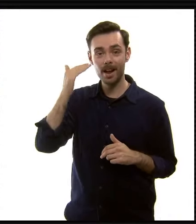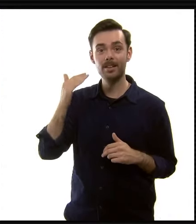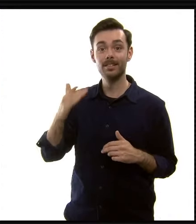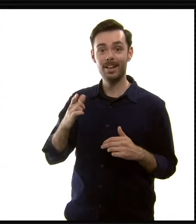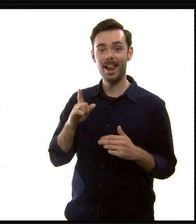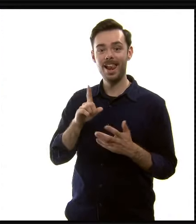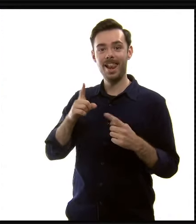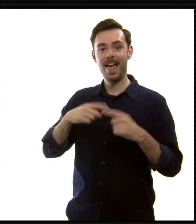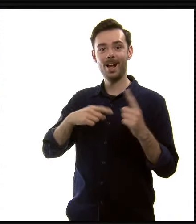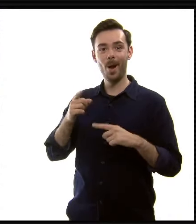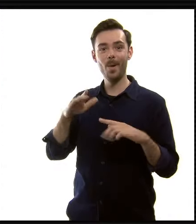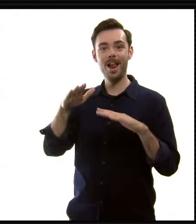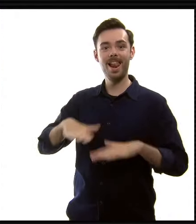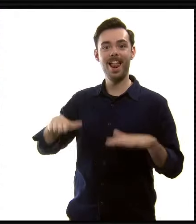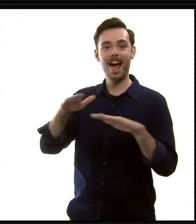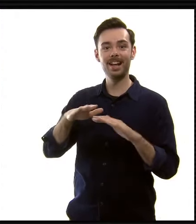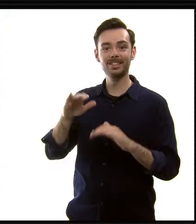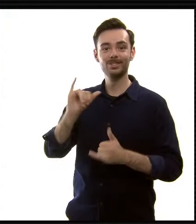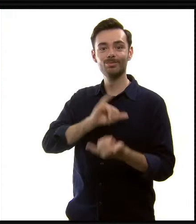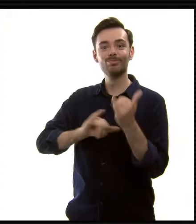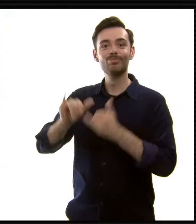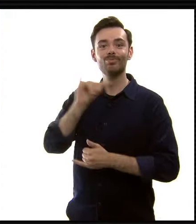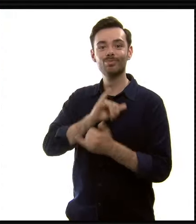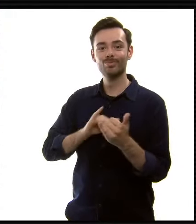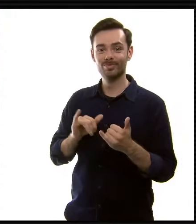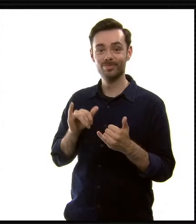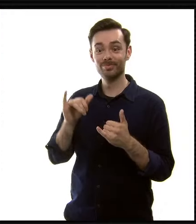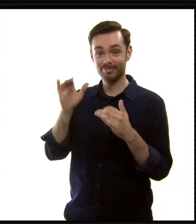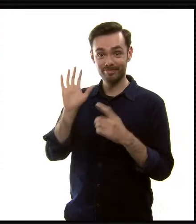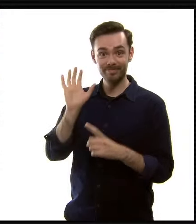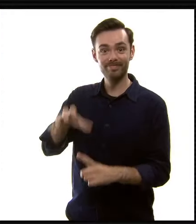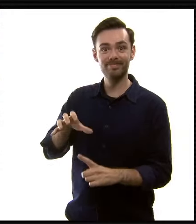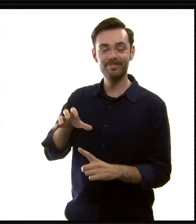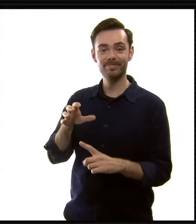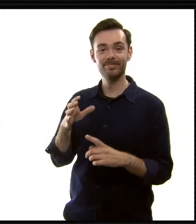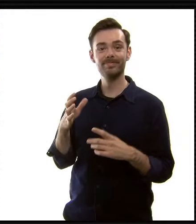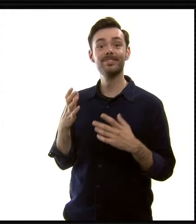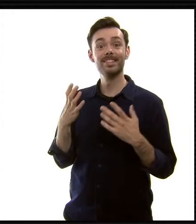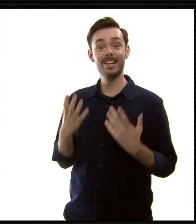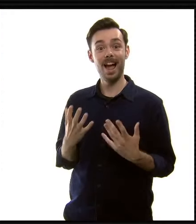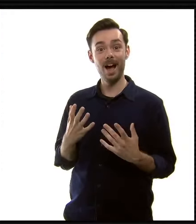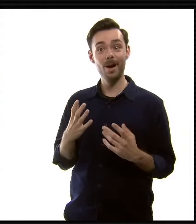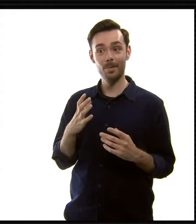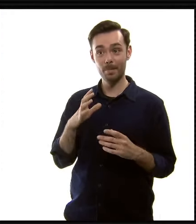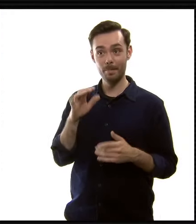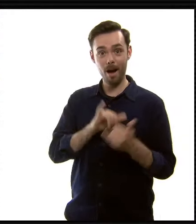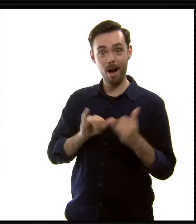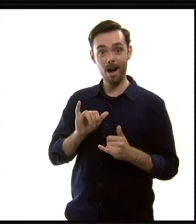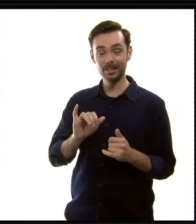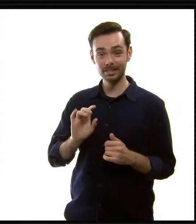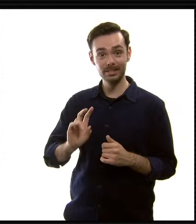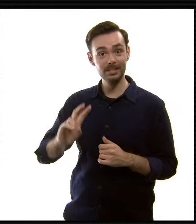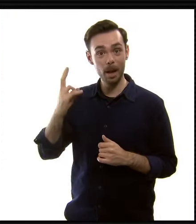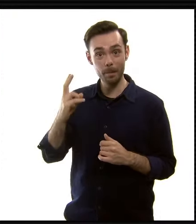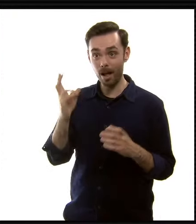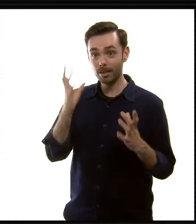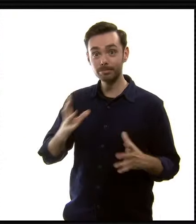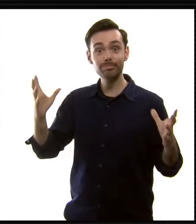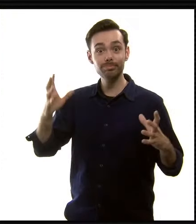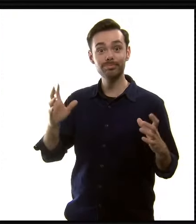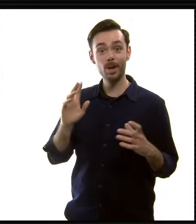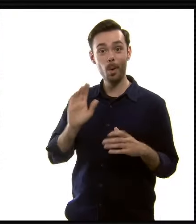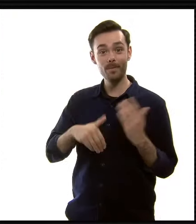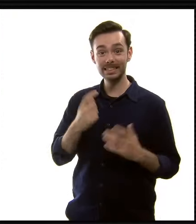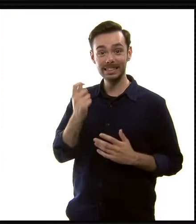to 10 people. Yes, the number of LEGOland parks has hit double figures. There's sure to be large gatherings of happy,